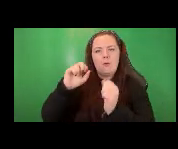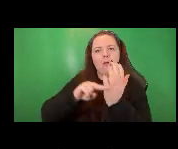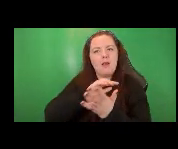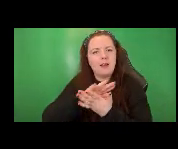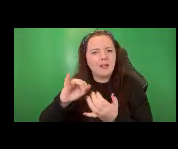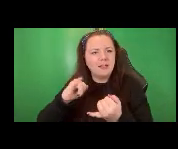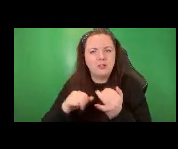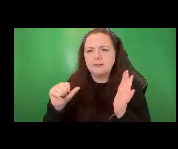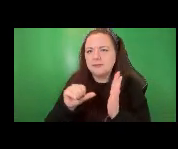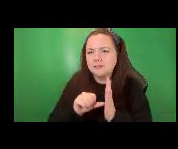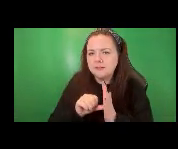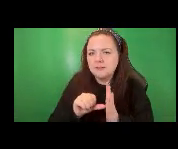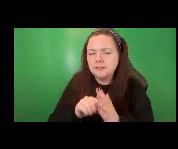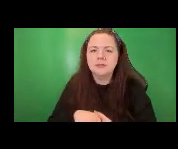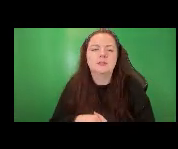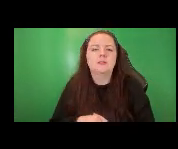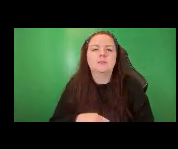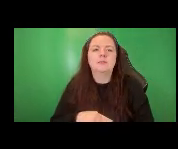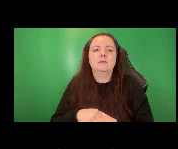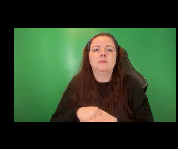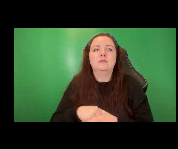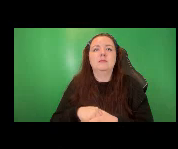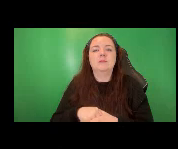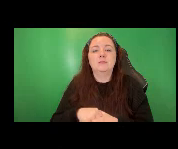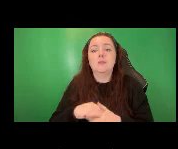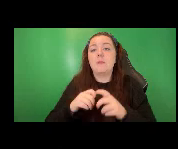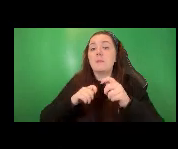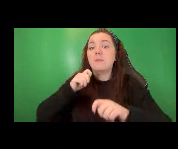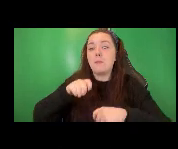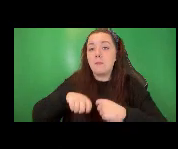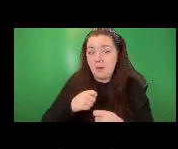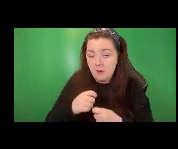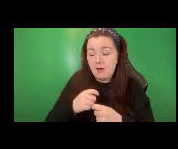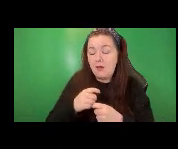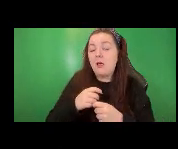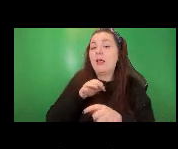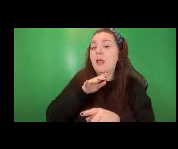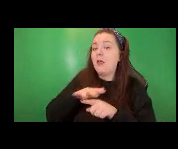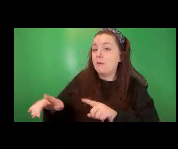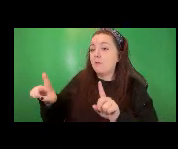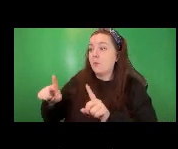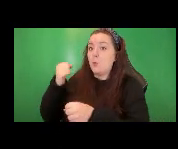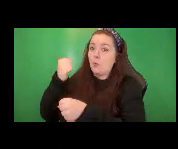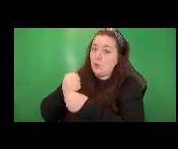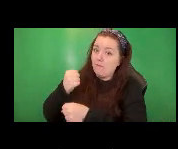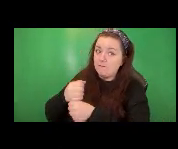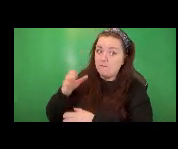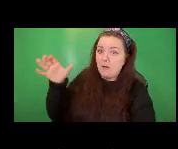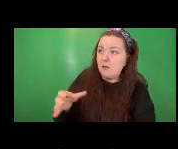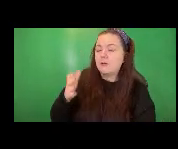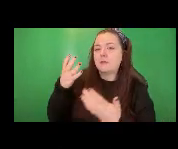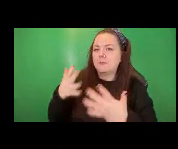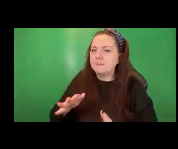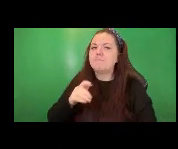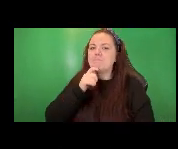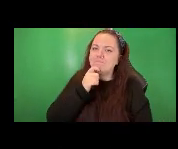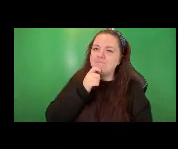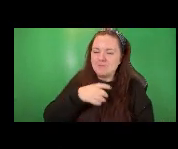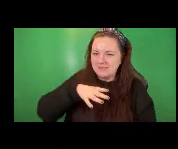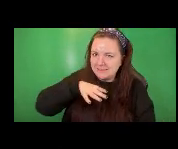faces. And in response to that, the government set out the need to create a 10-year plan for both